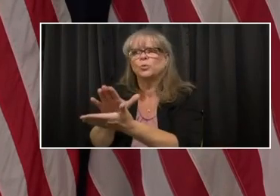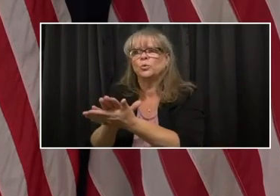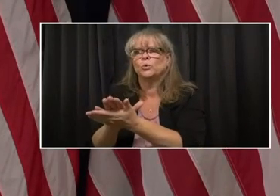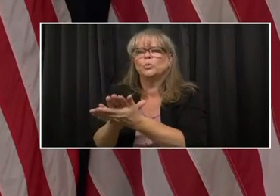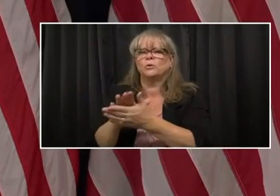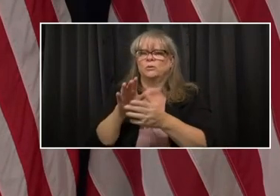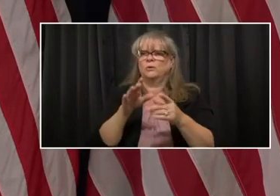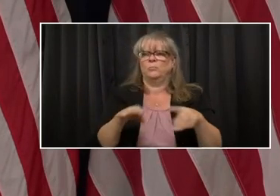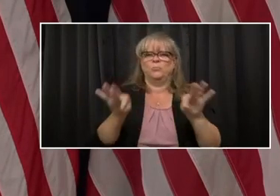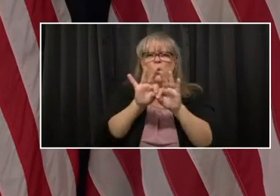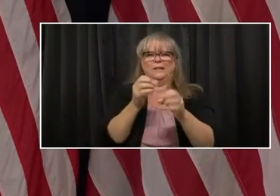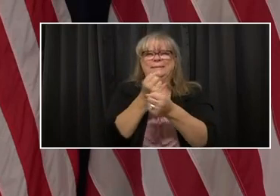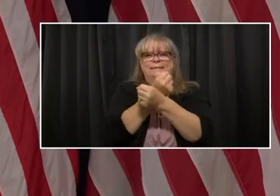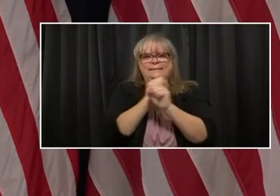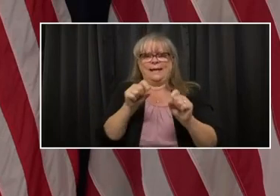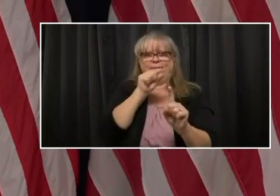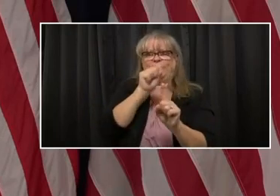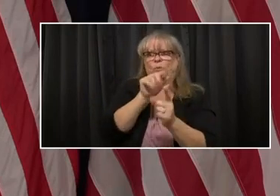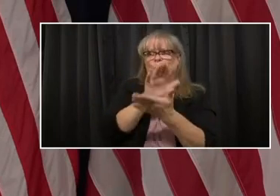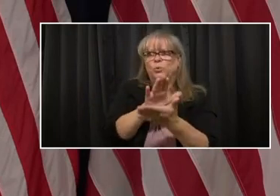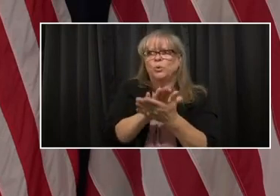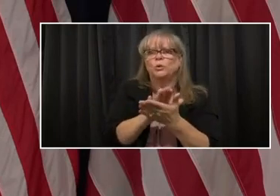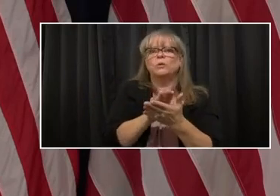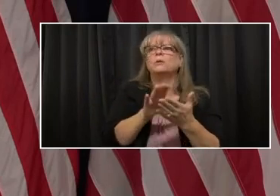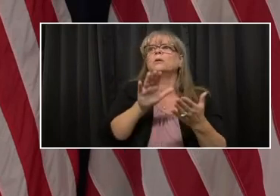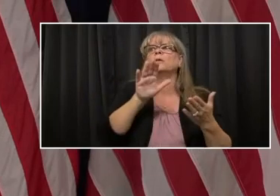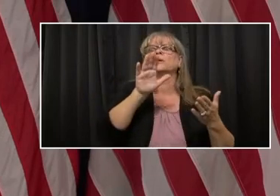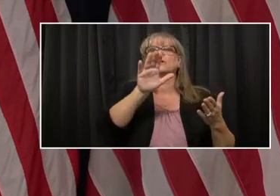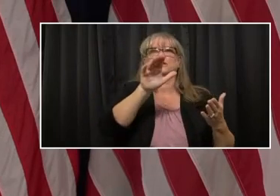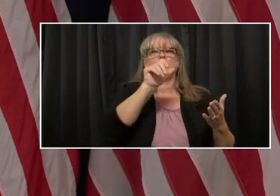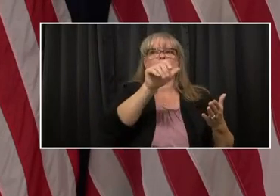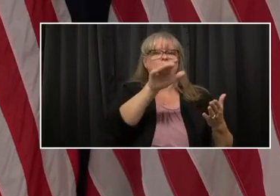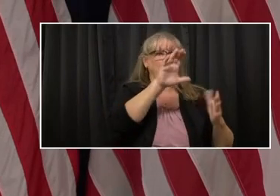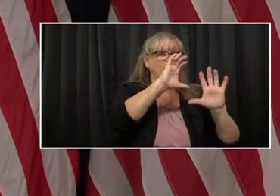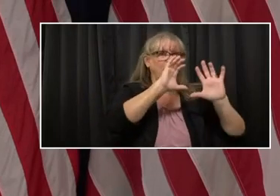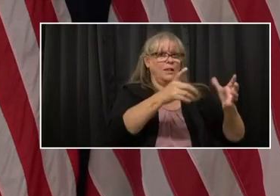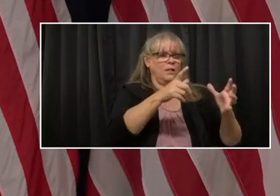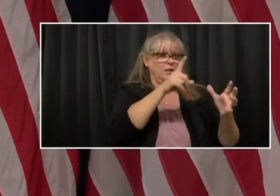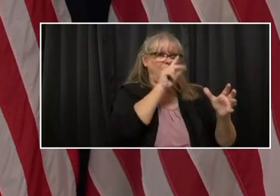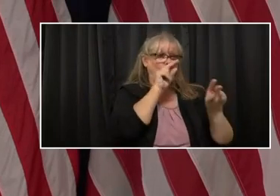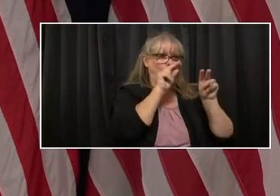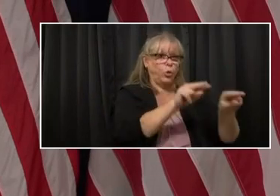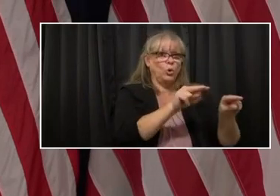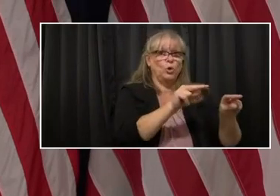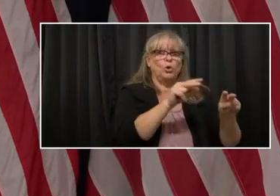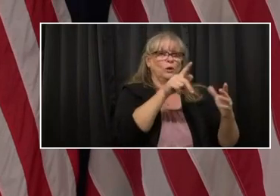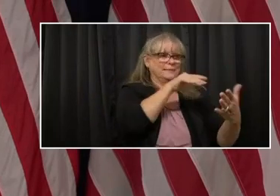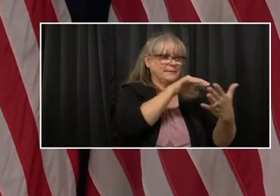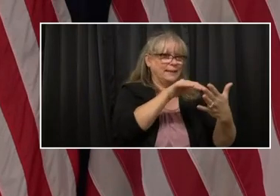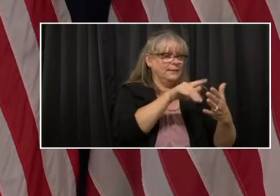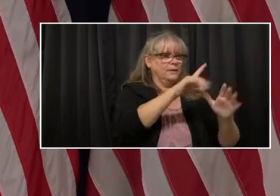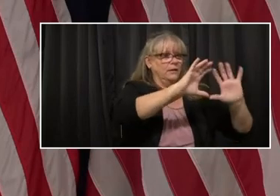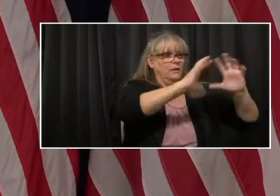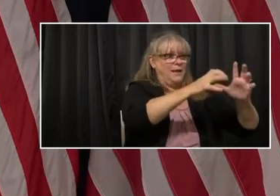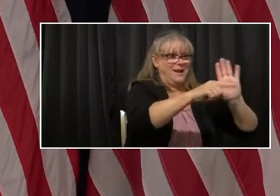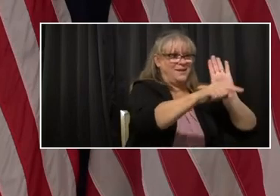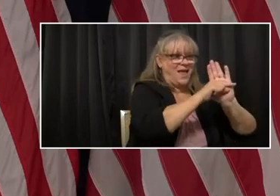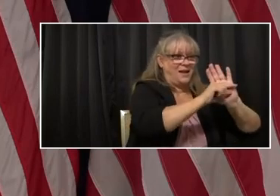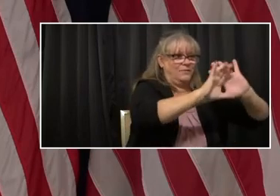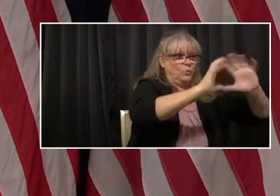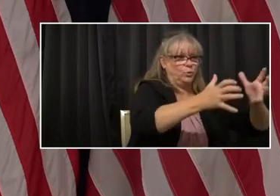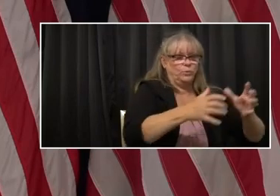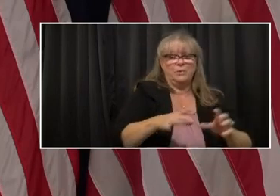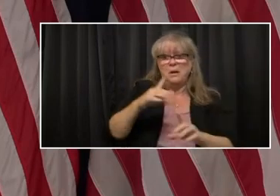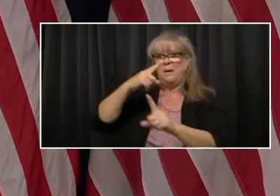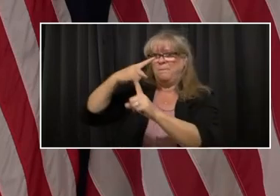COVID, then the kids will have to go online for 2 weeks. And I know that's hard for parents. And it's hard for administrators,